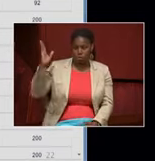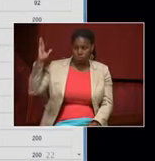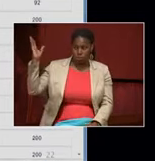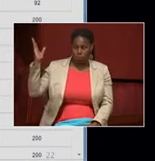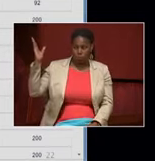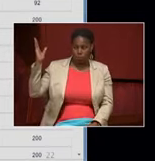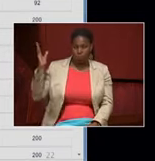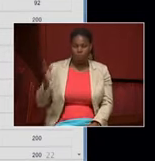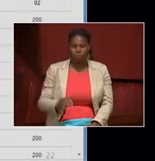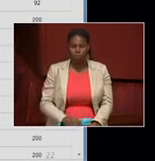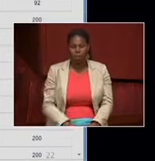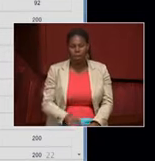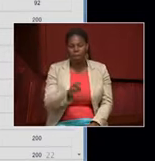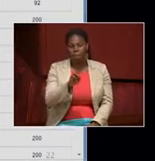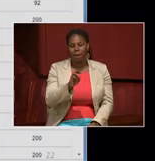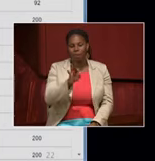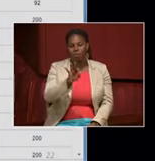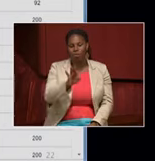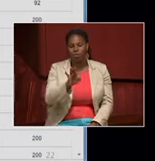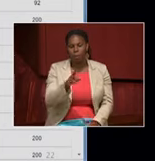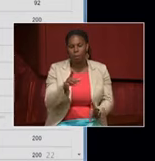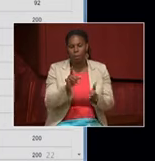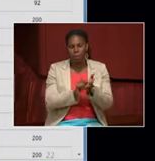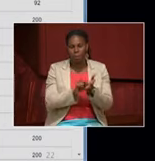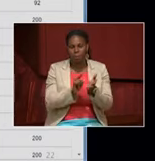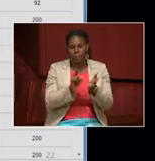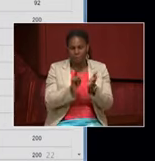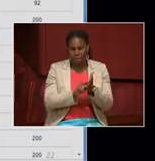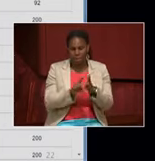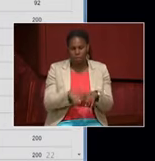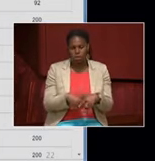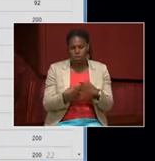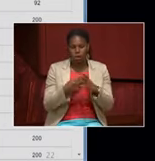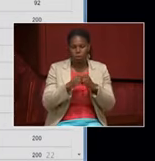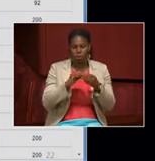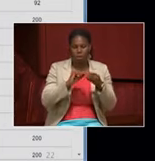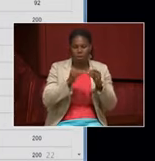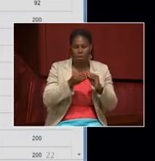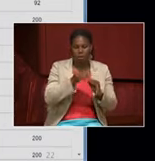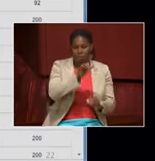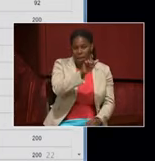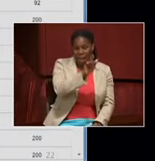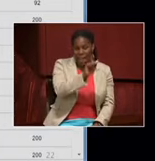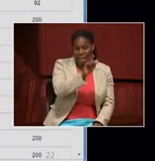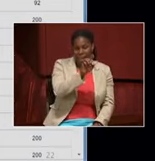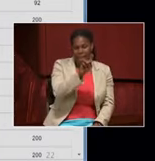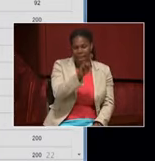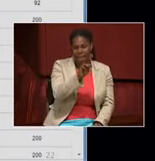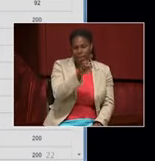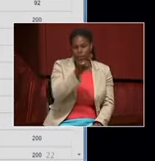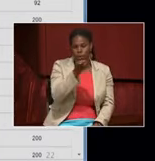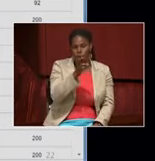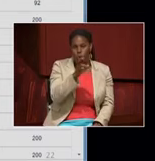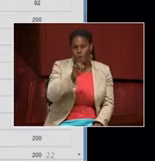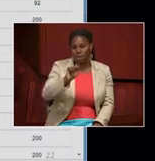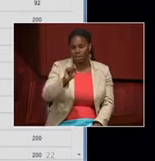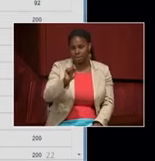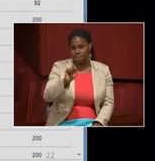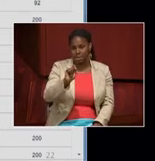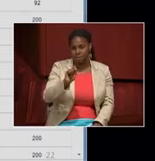catalog features microfilm publications that begin with numbers such as A, M, or T.